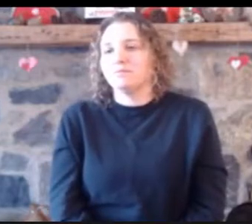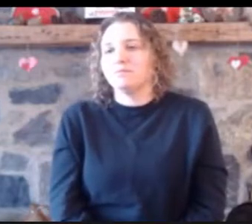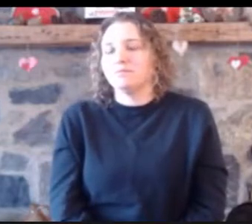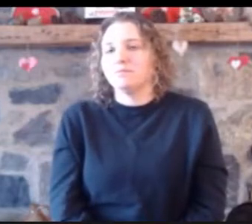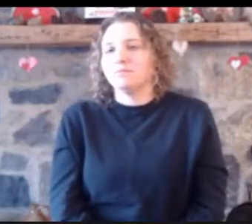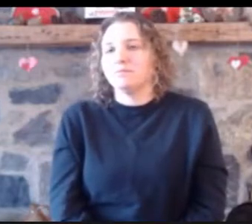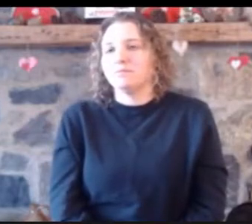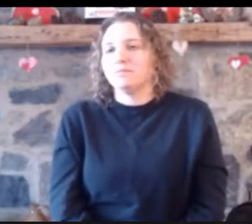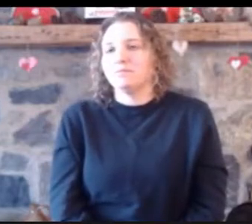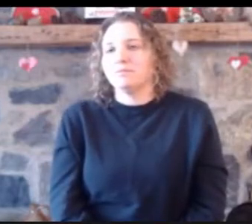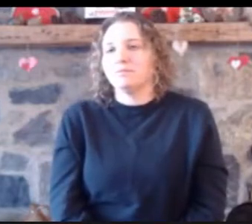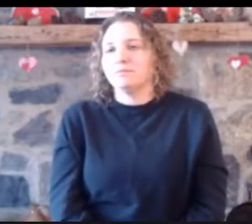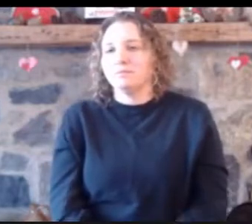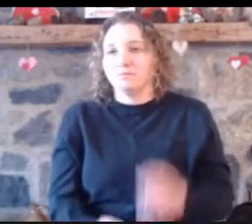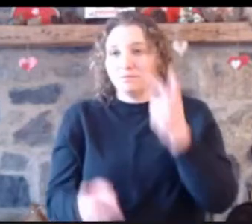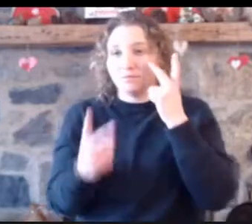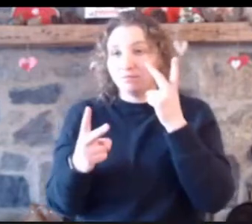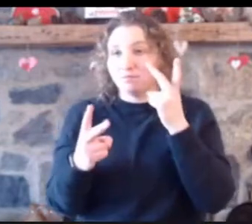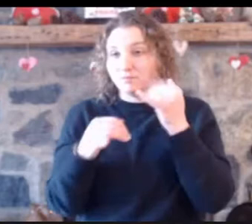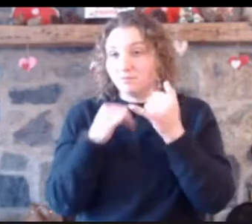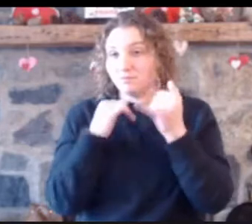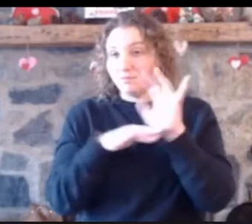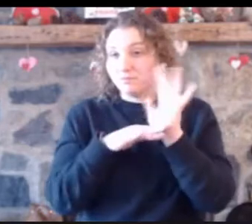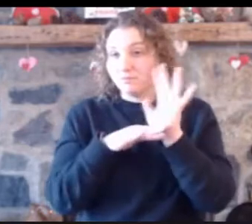And based on our last video, you know what this is.